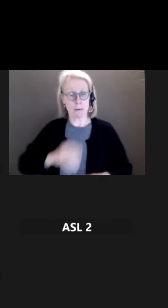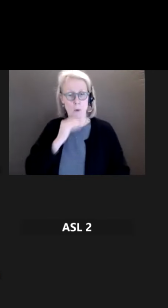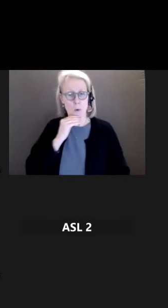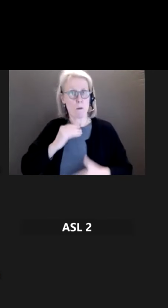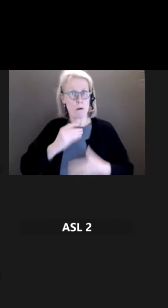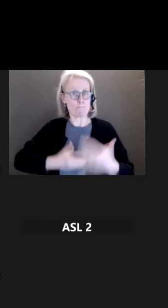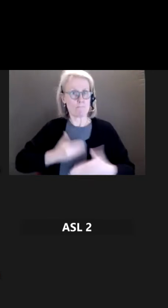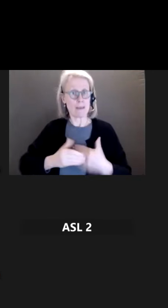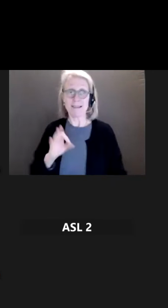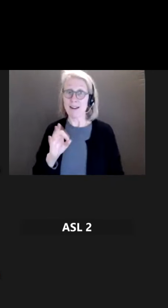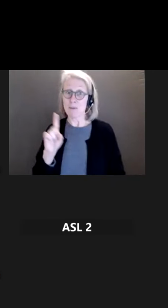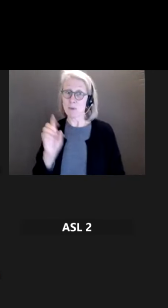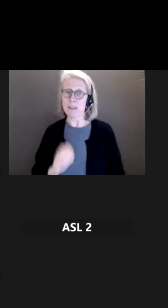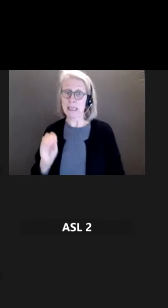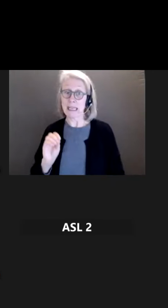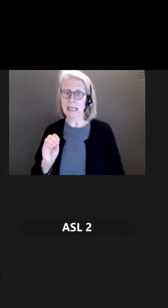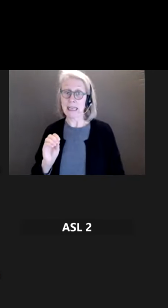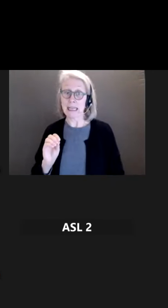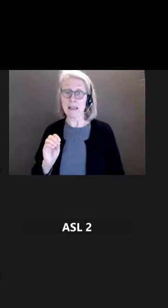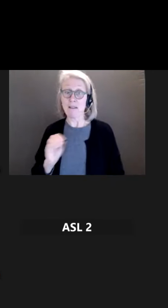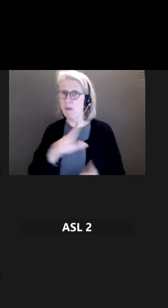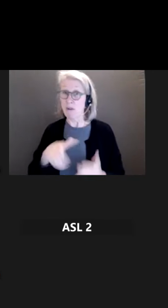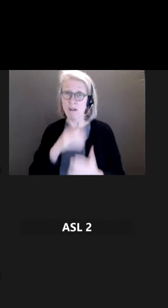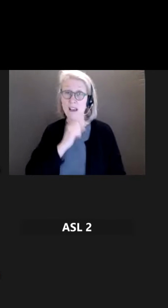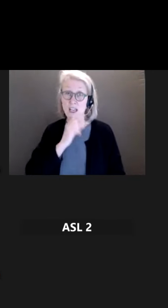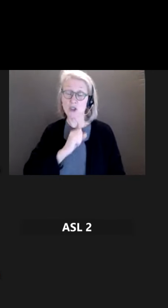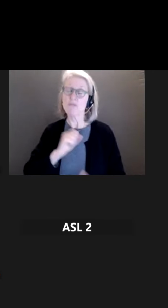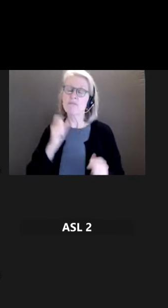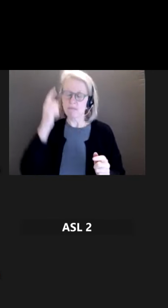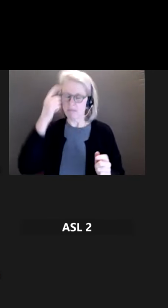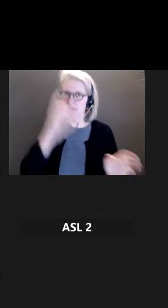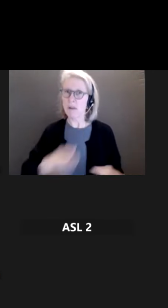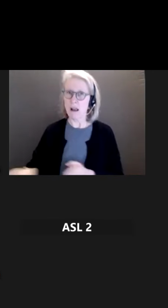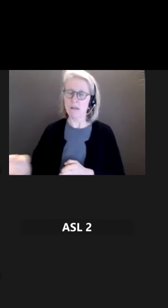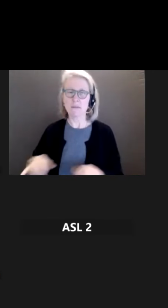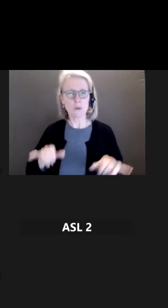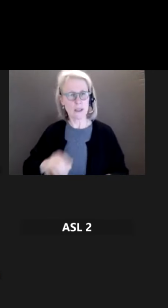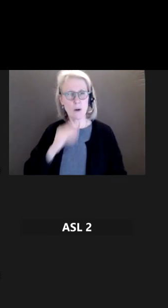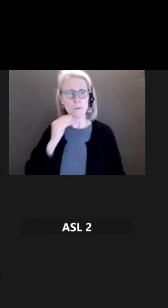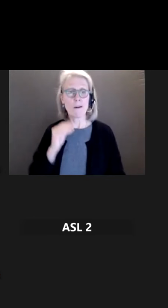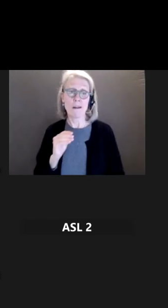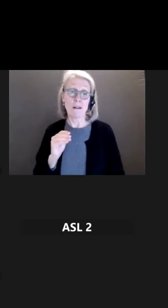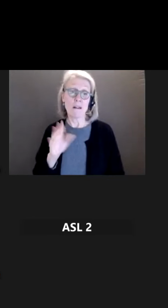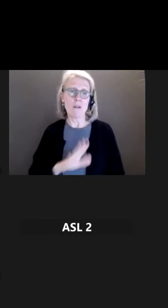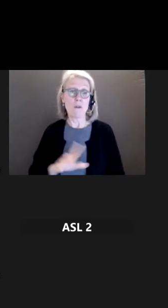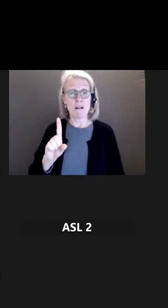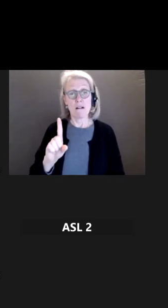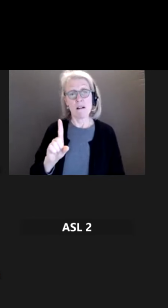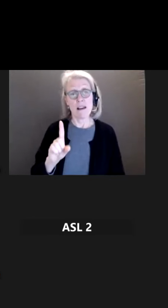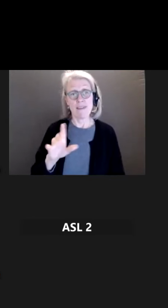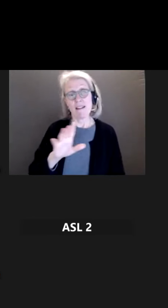with 91% of Canadians of all ages saying that was their plan, and the share being nearly 100% among those